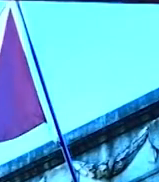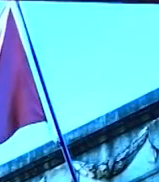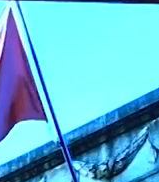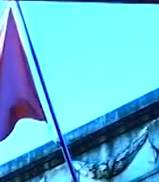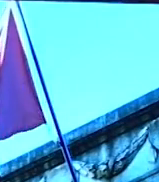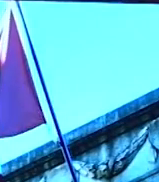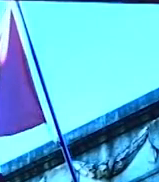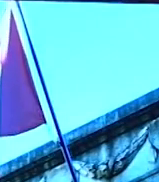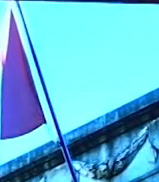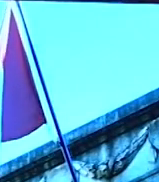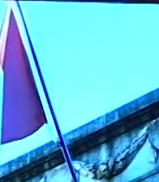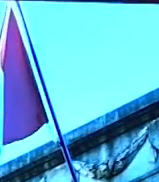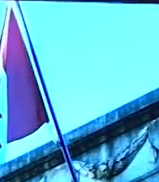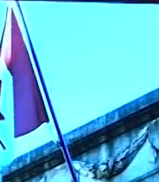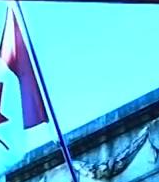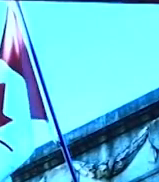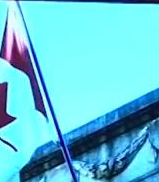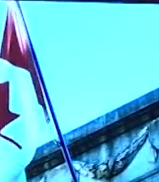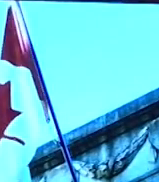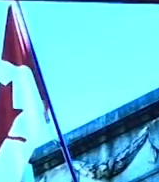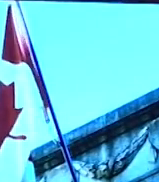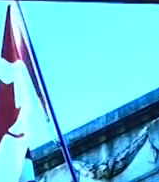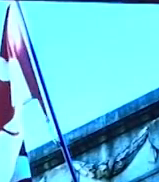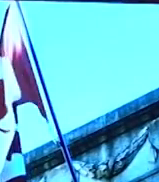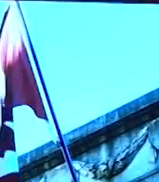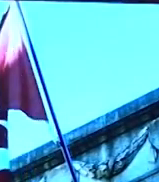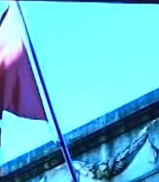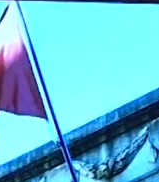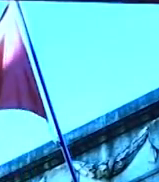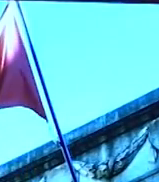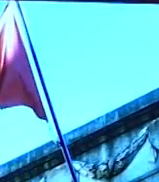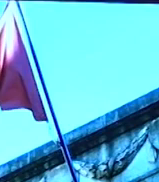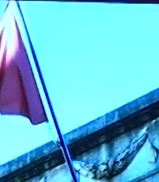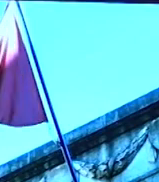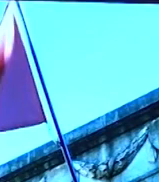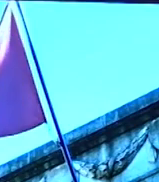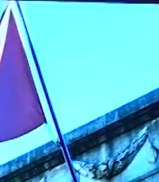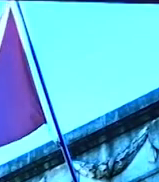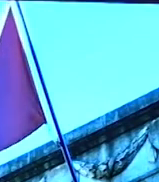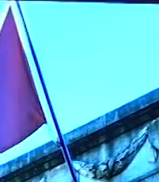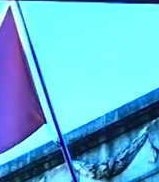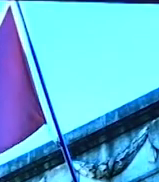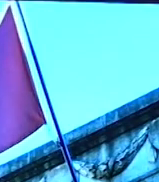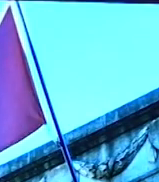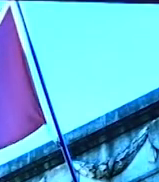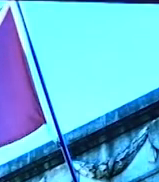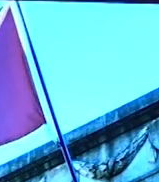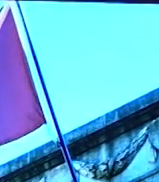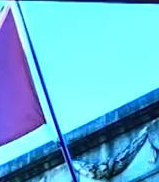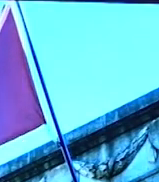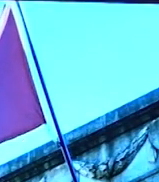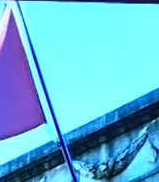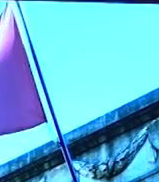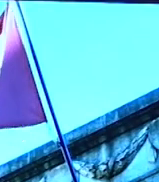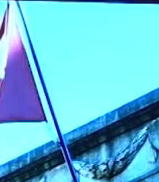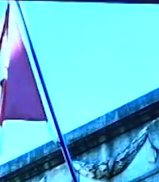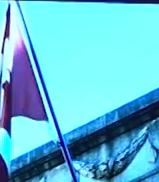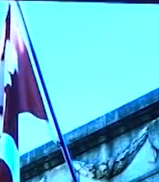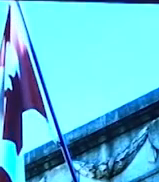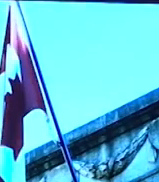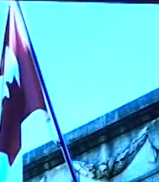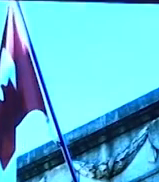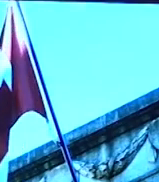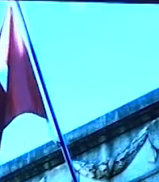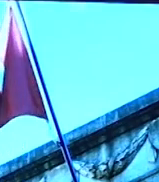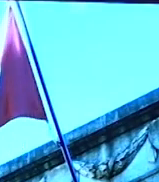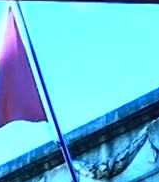Thank you for joining us for this very special presentation marking this year's Remembrance Day Ceremonies, carried live from Gore Park in downtown